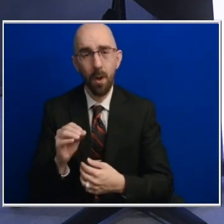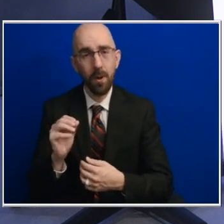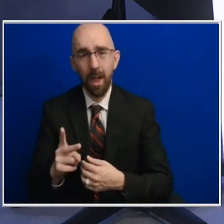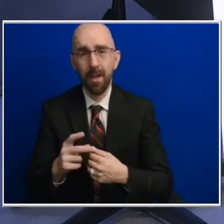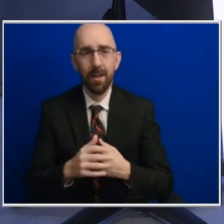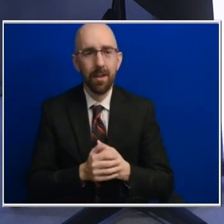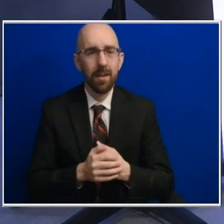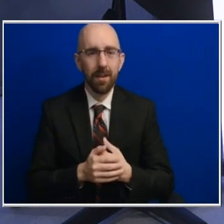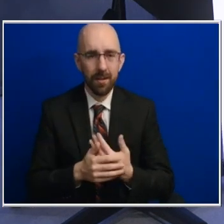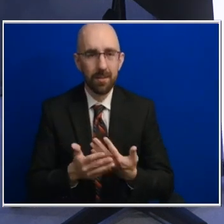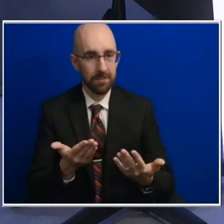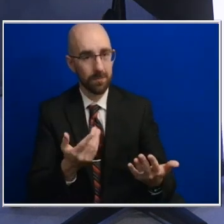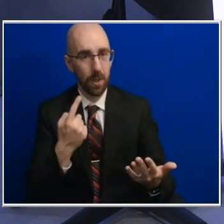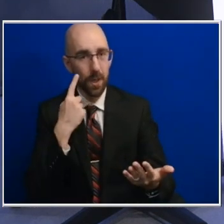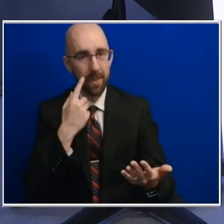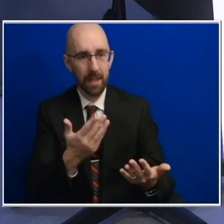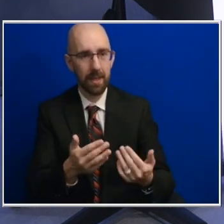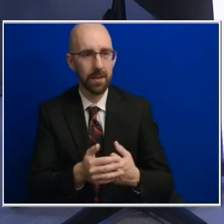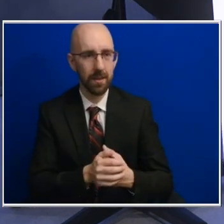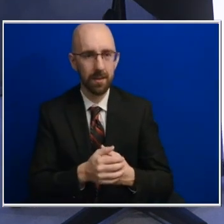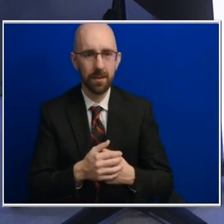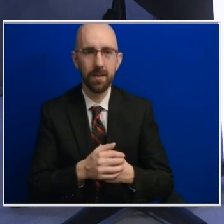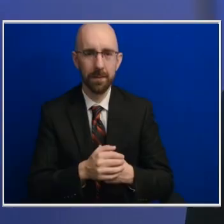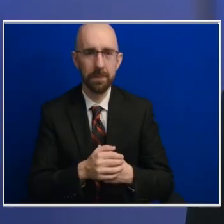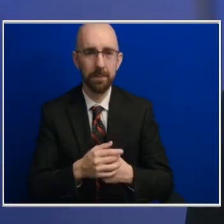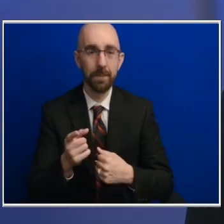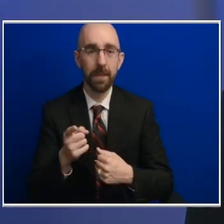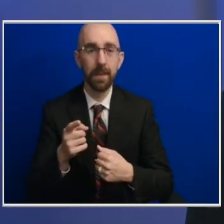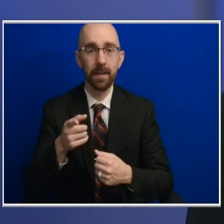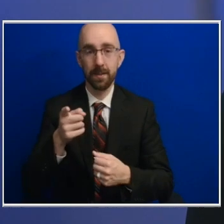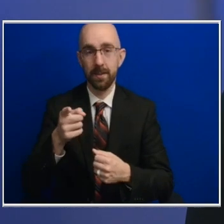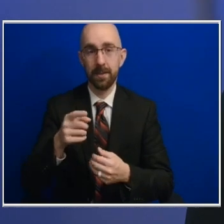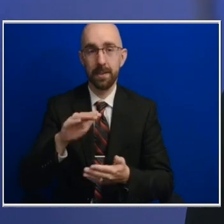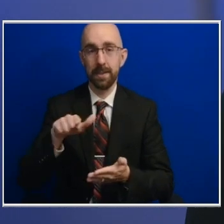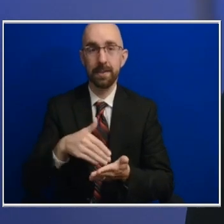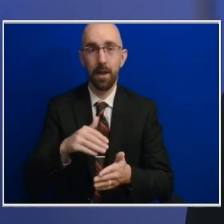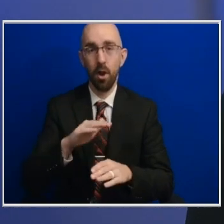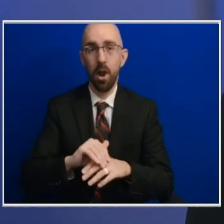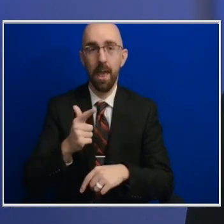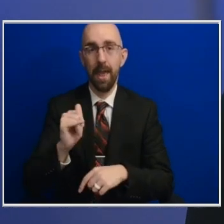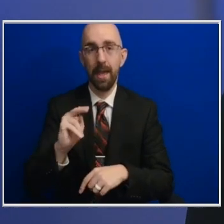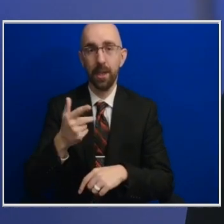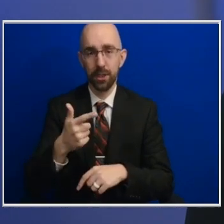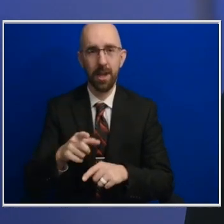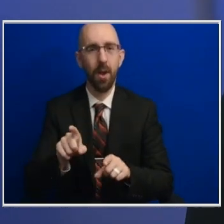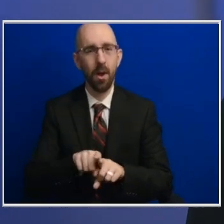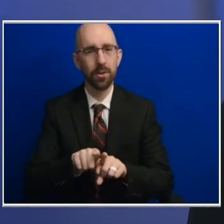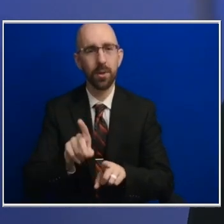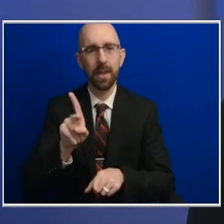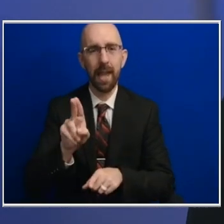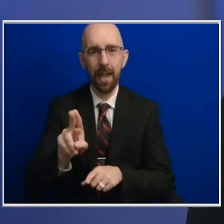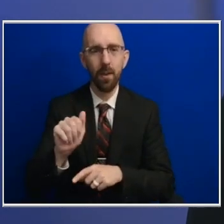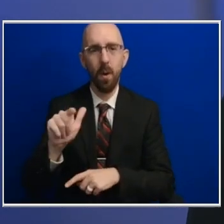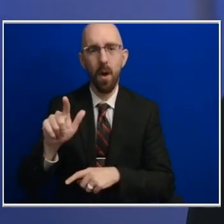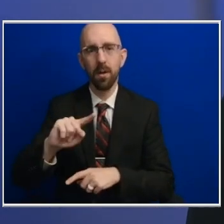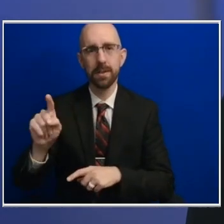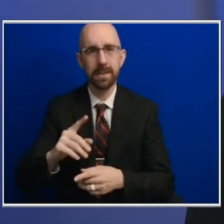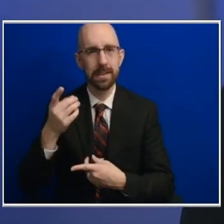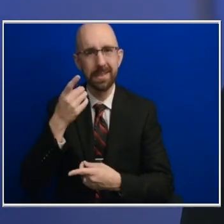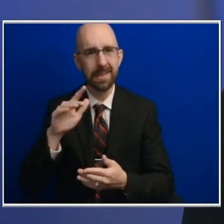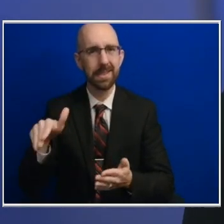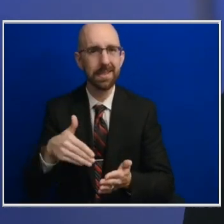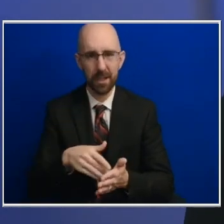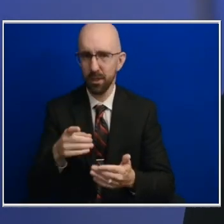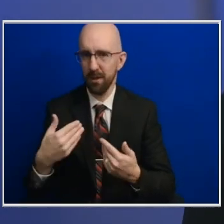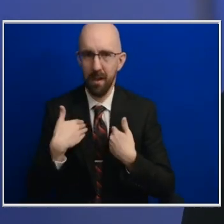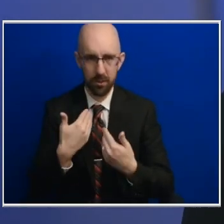Dr. Wilkins? Well, the Landon Center on Aging has a really great website, as well as the KU Alzheimer's Disease Center. So those are really